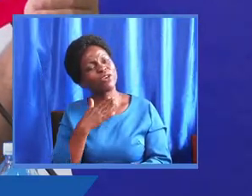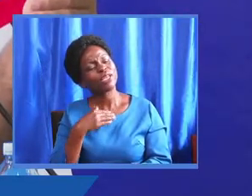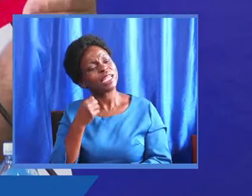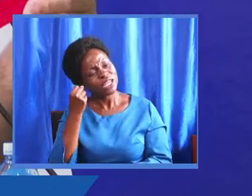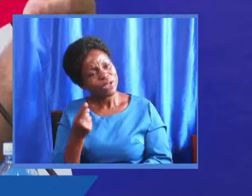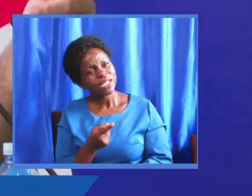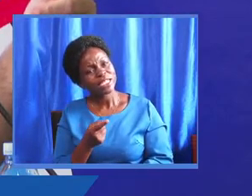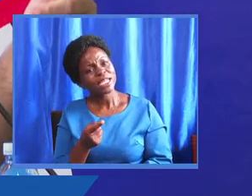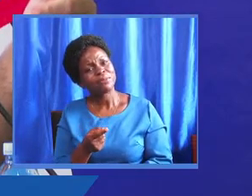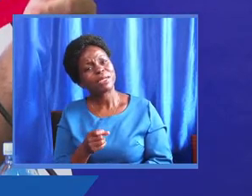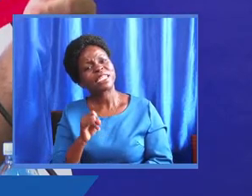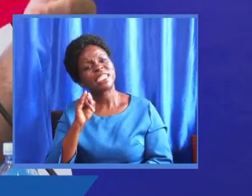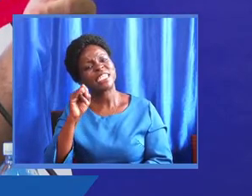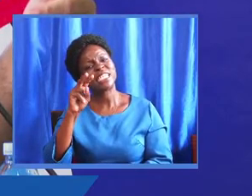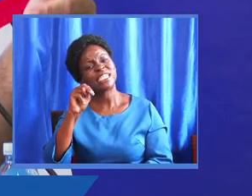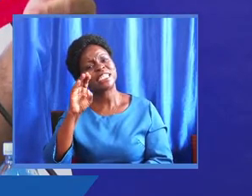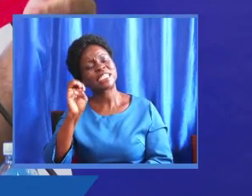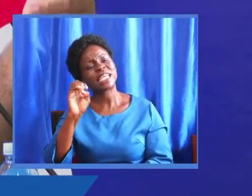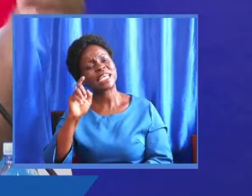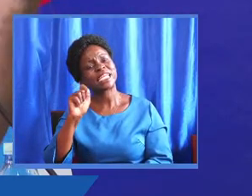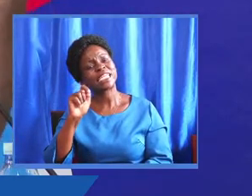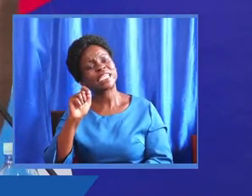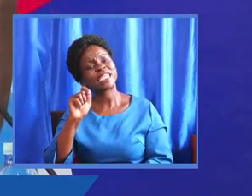are. Okay?